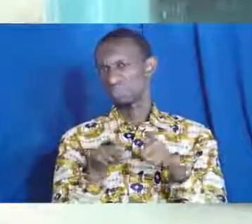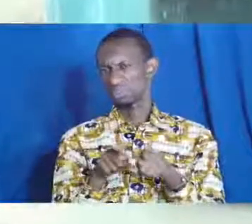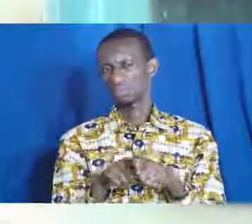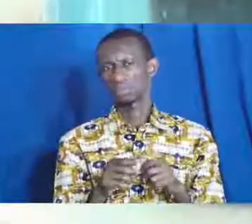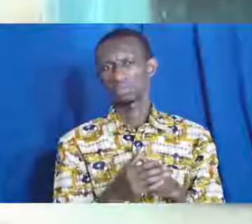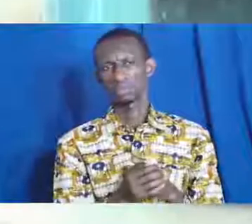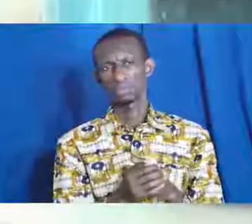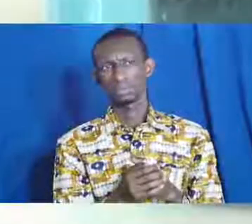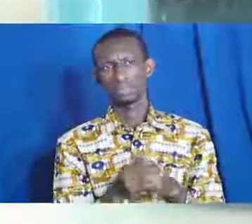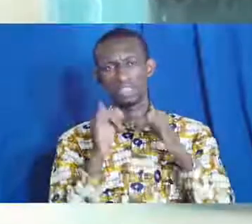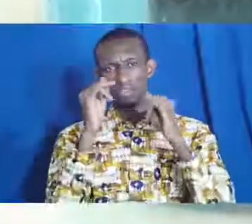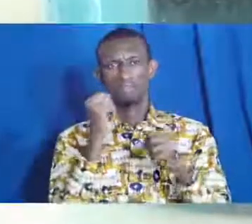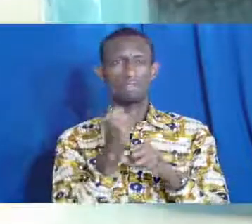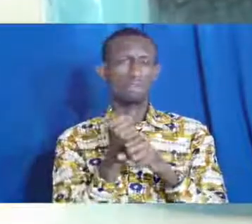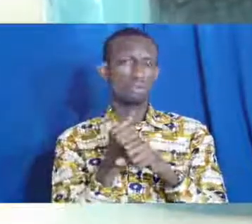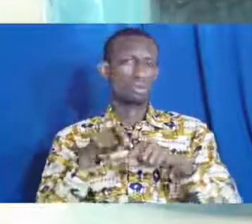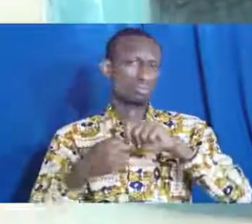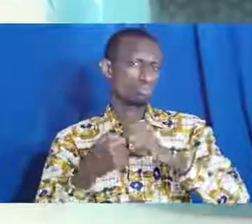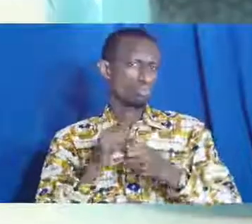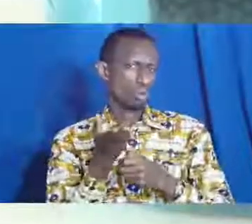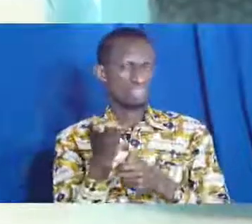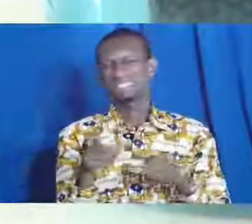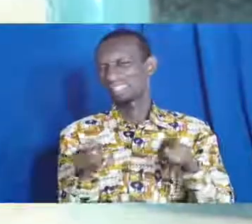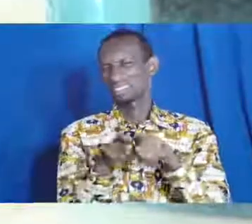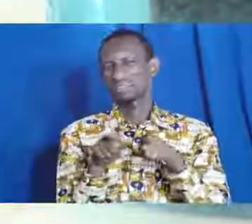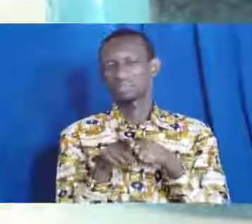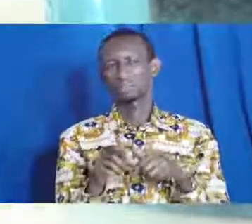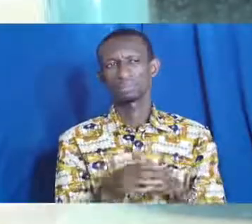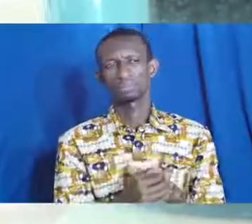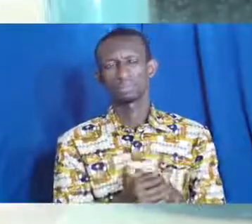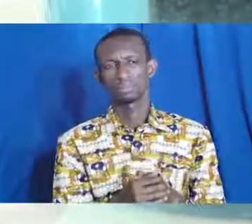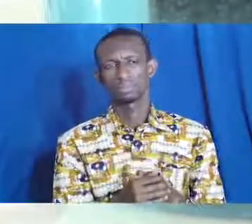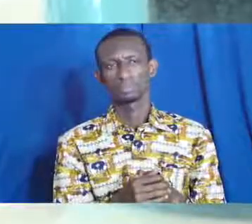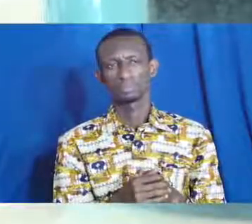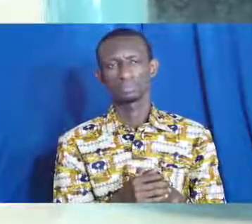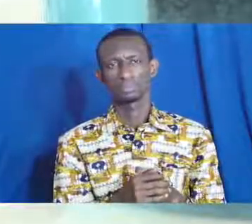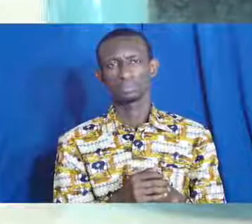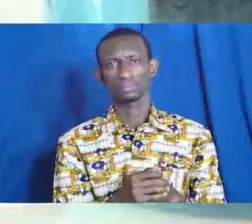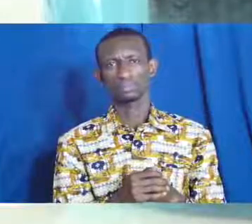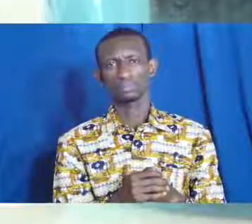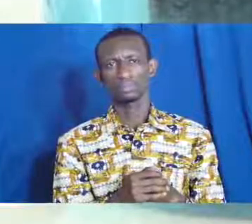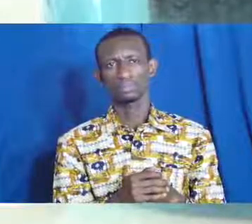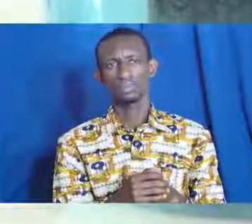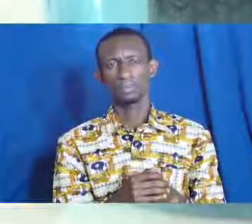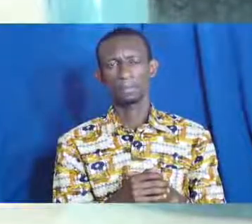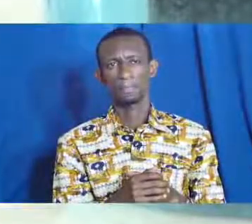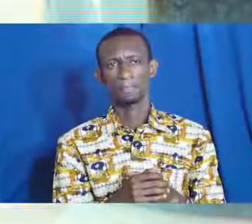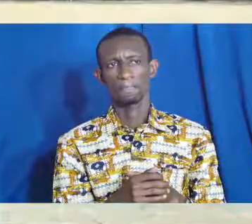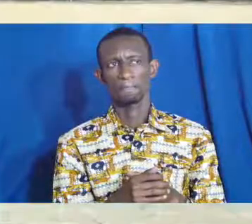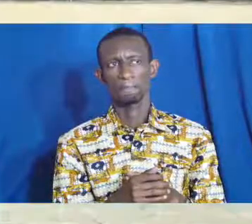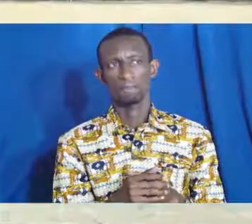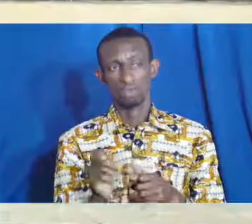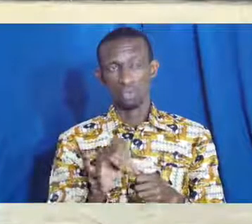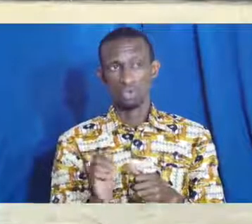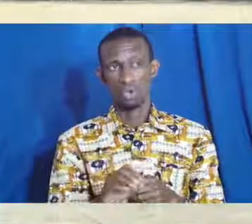the ions. That is very common that we write copper 2 sulfate. This is